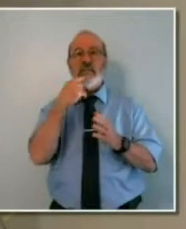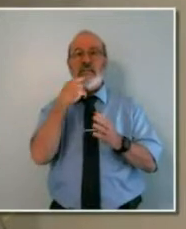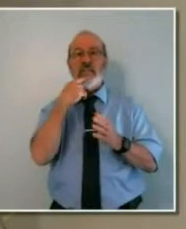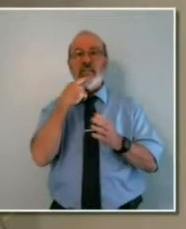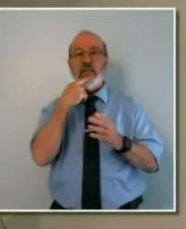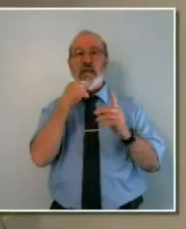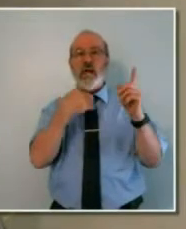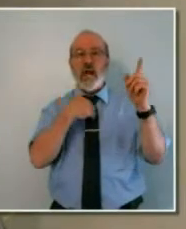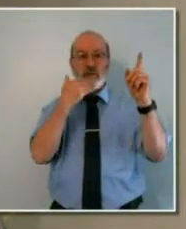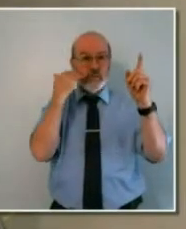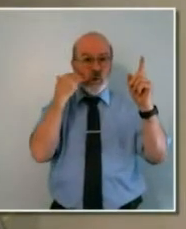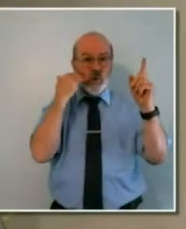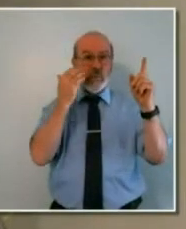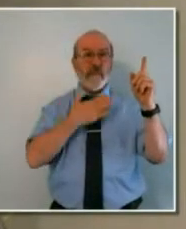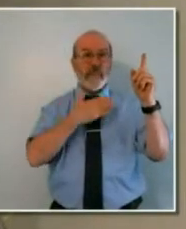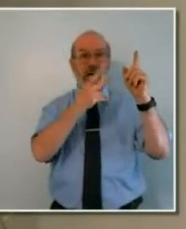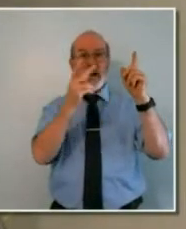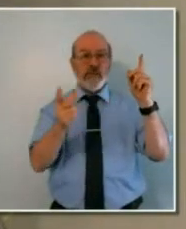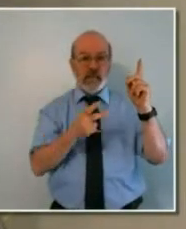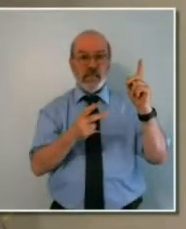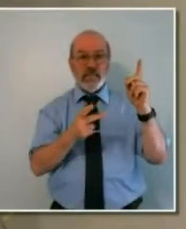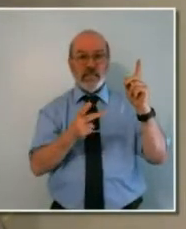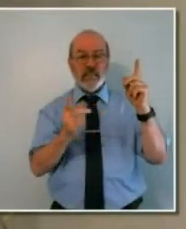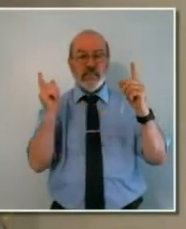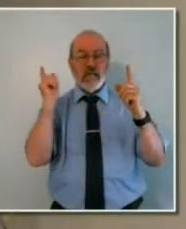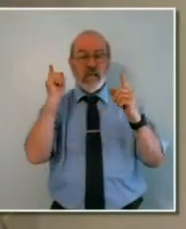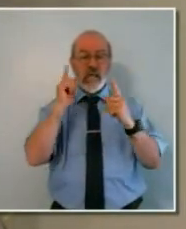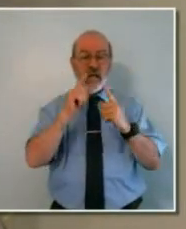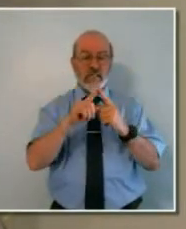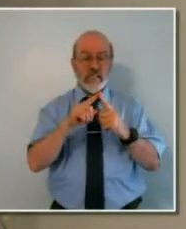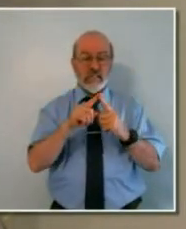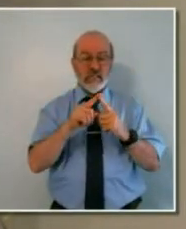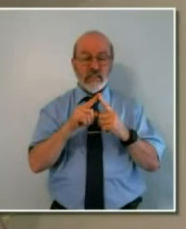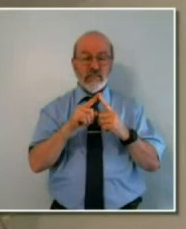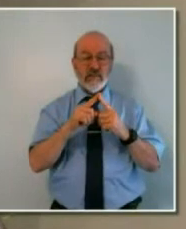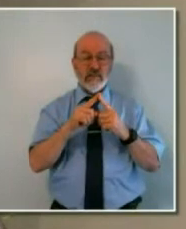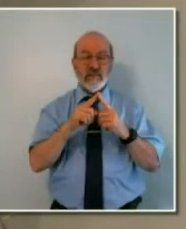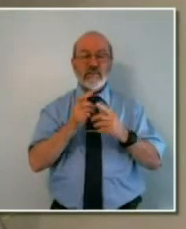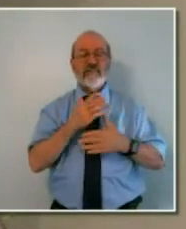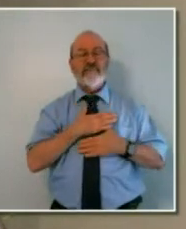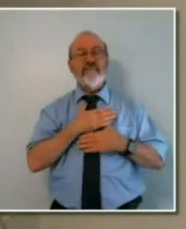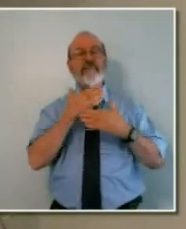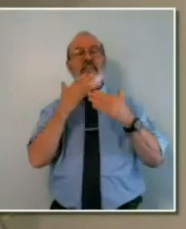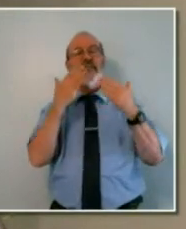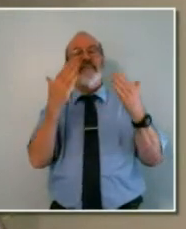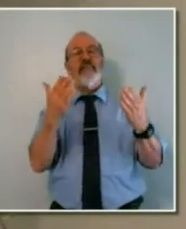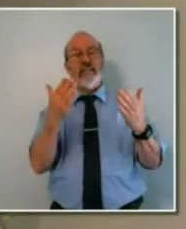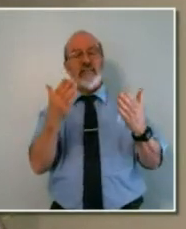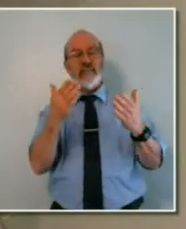I'm going to be in my place until they acknowledge